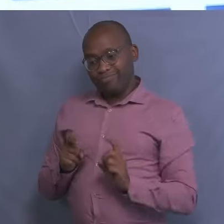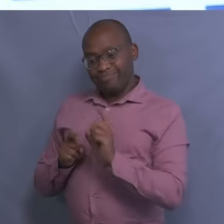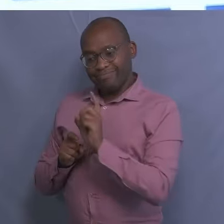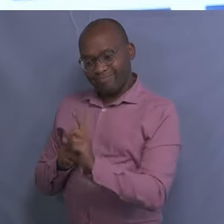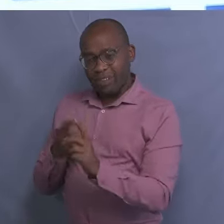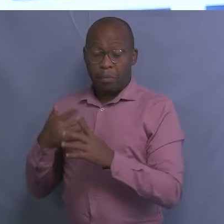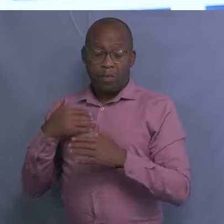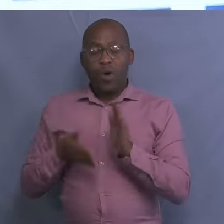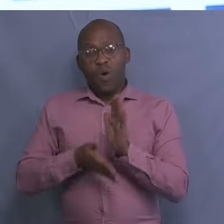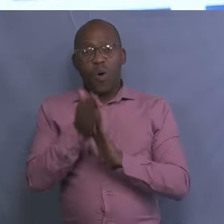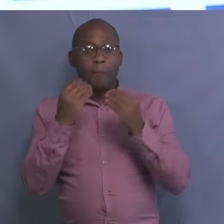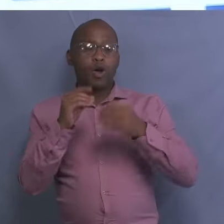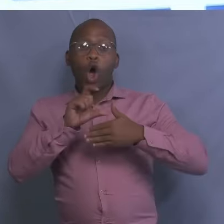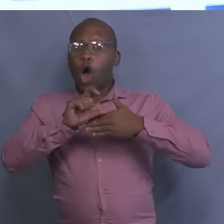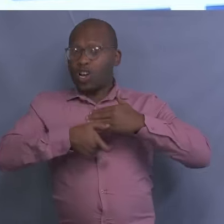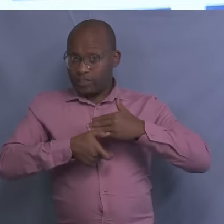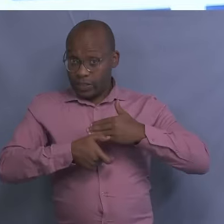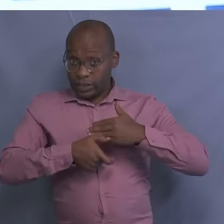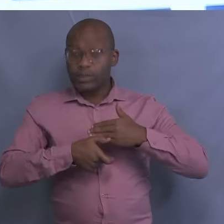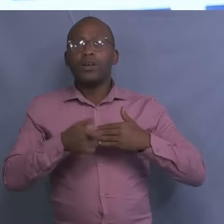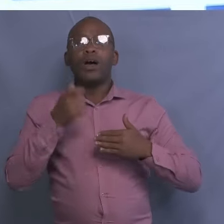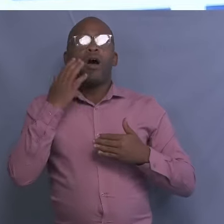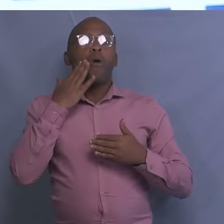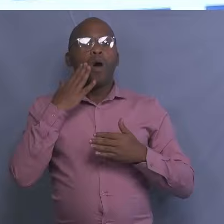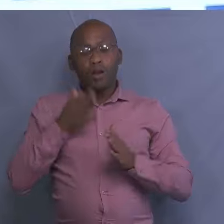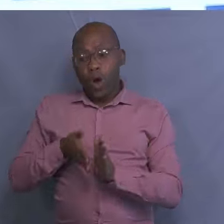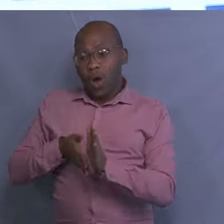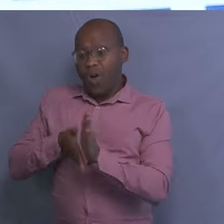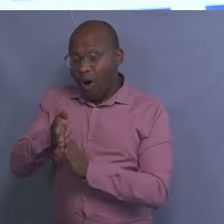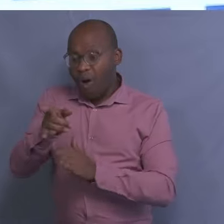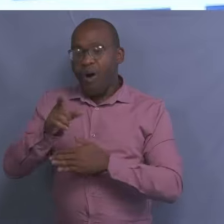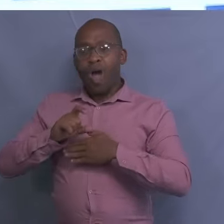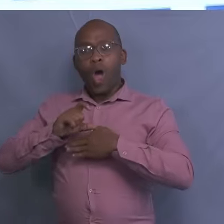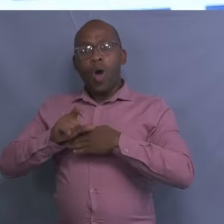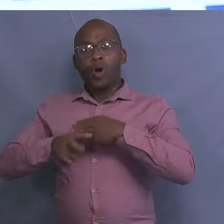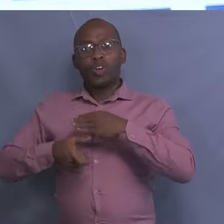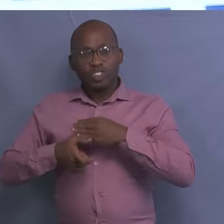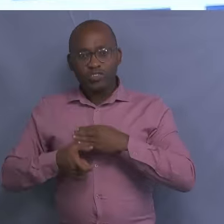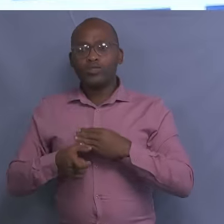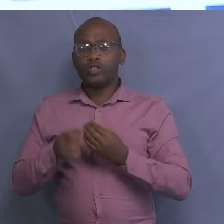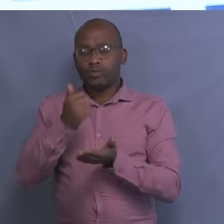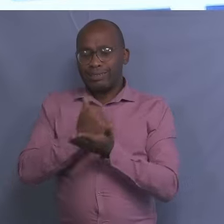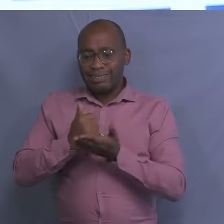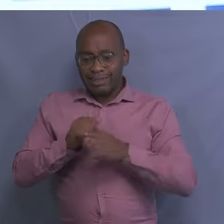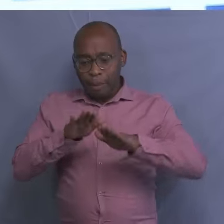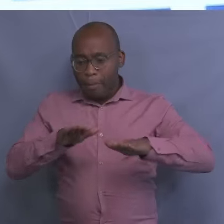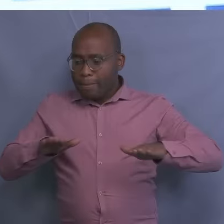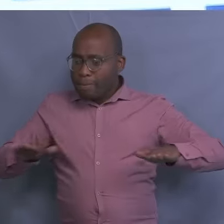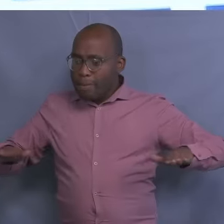conference, you'd find that when they're preparing the conference room for the conference, they will have pens that